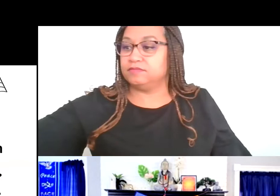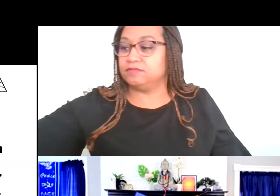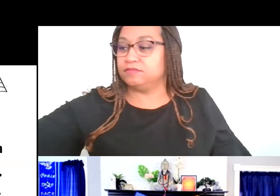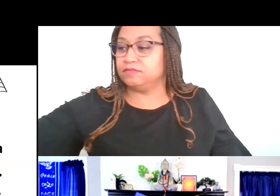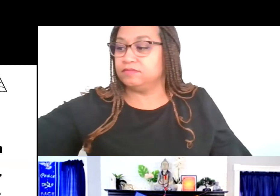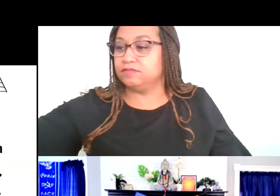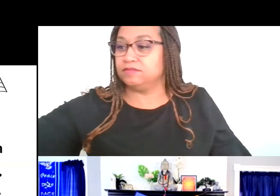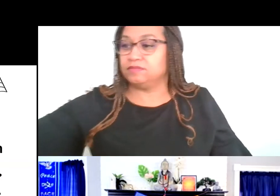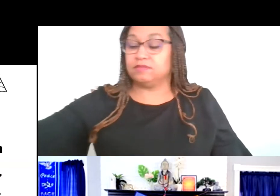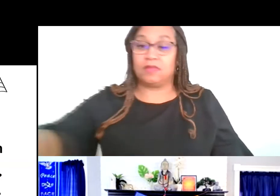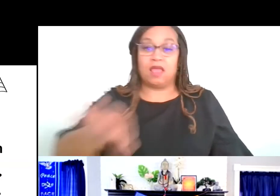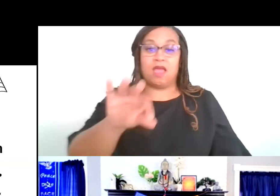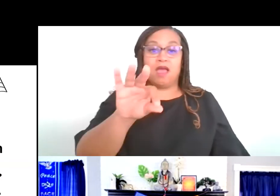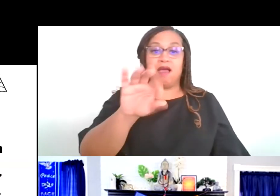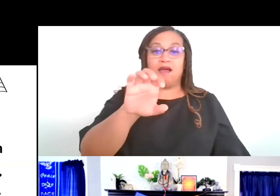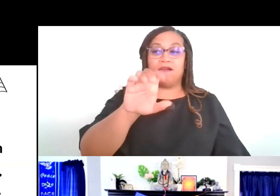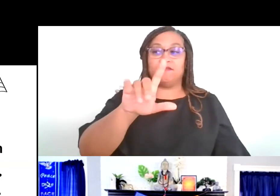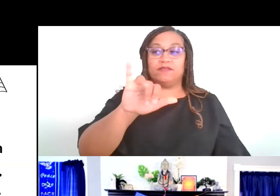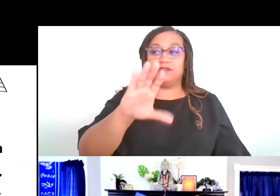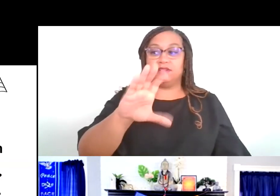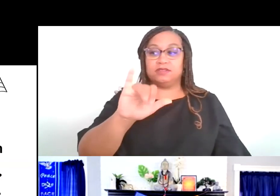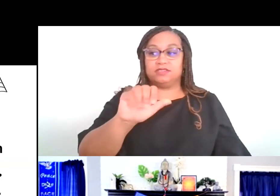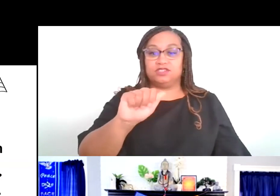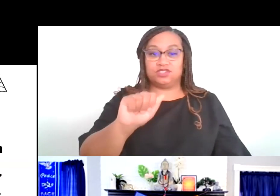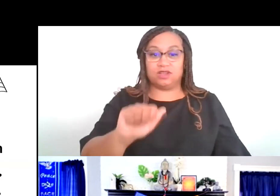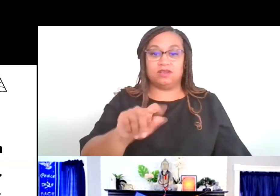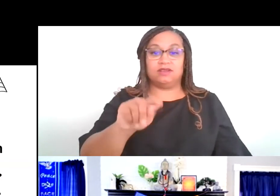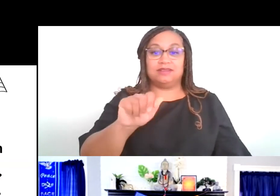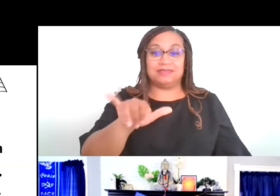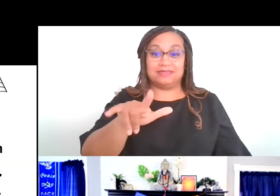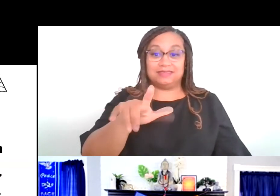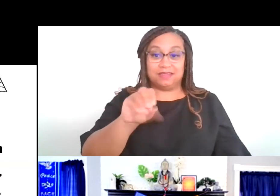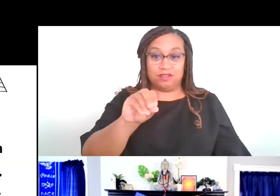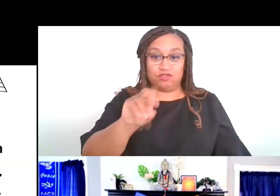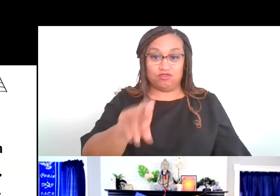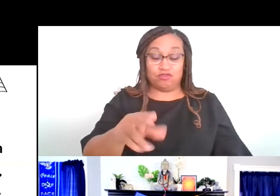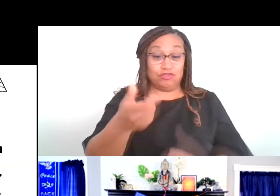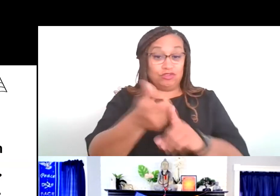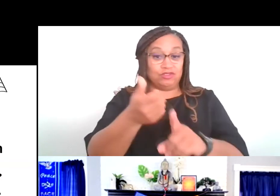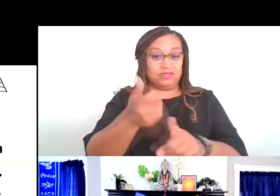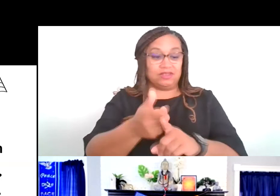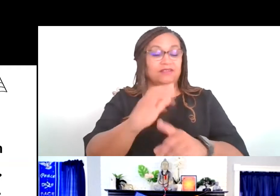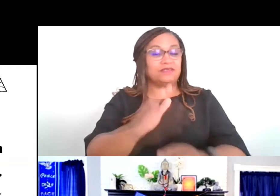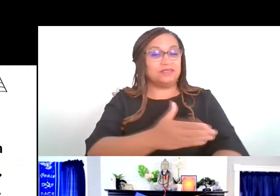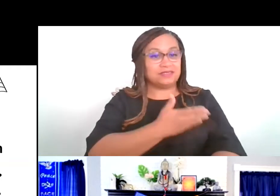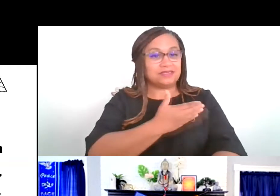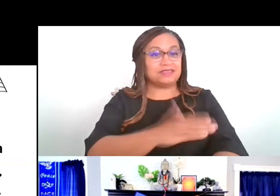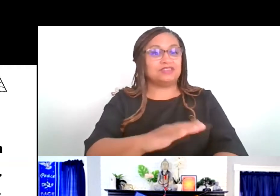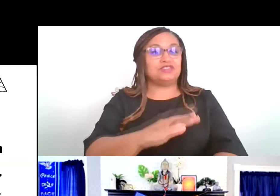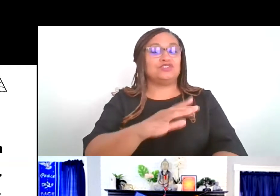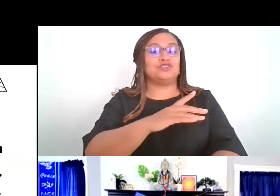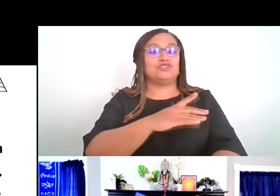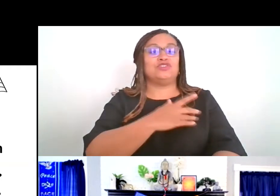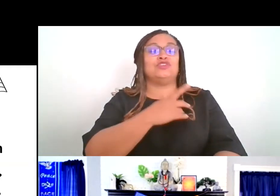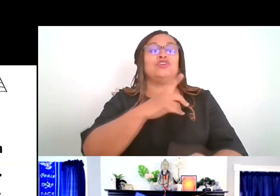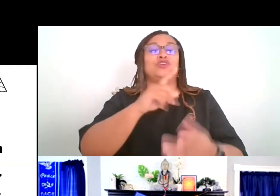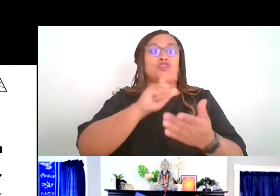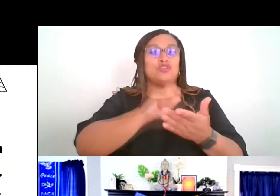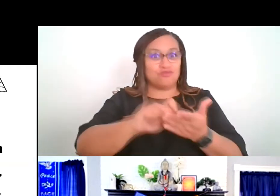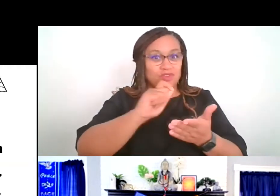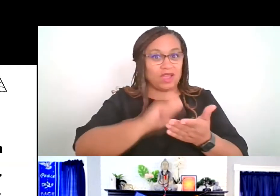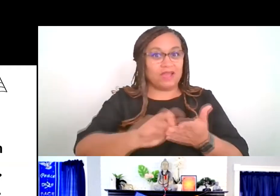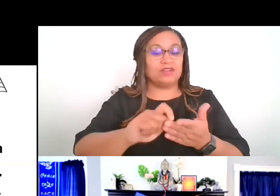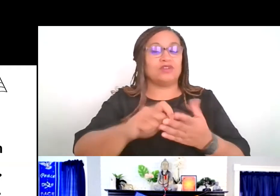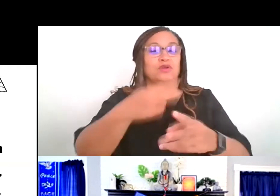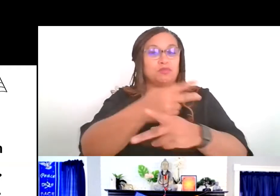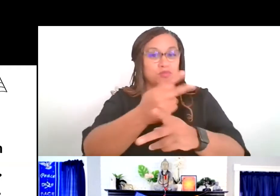Felicia Taylor is a singer, songwriter, and producer. She